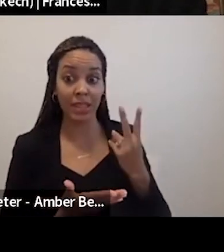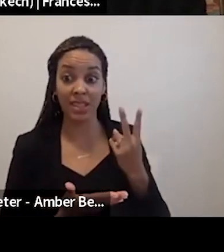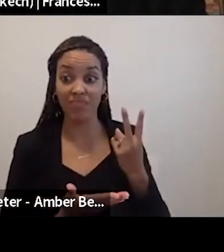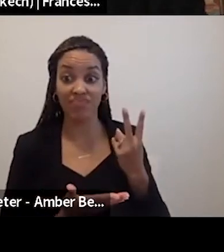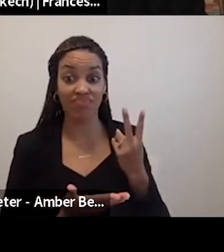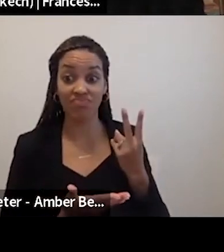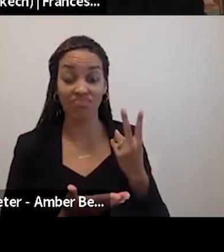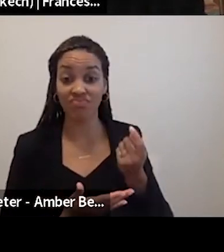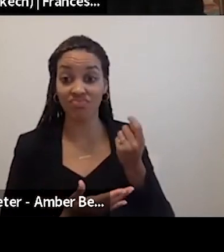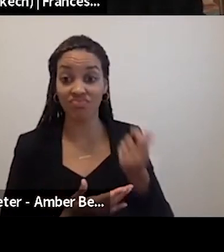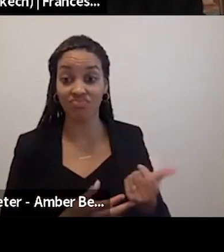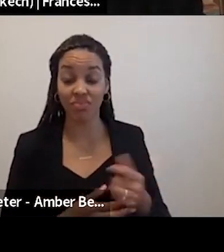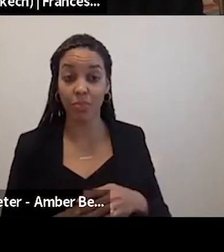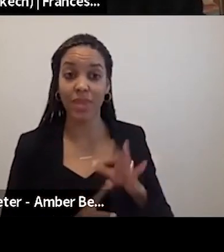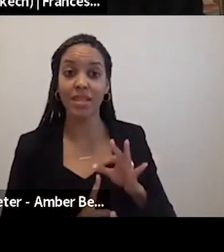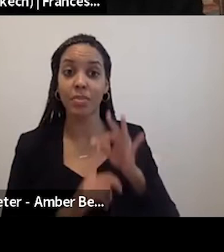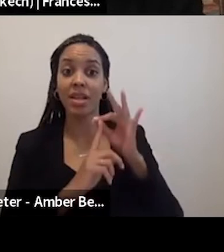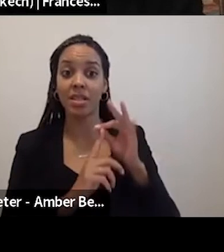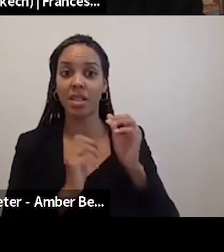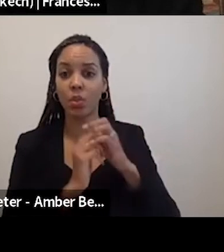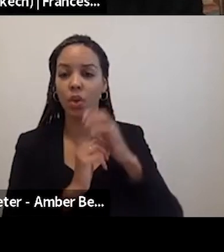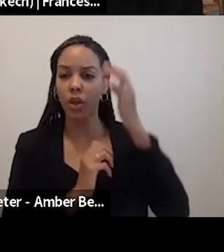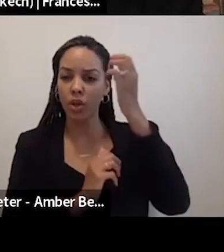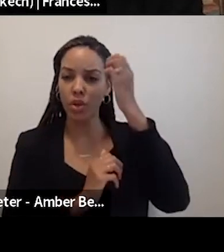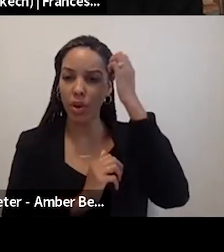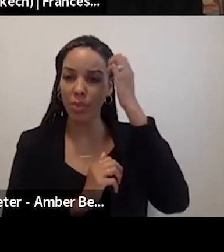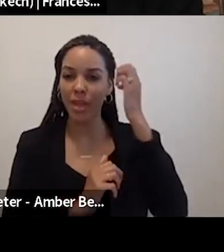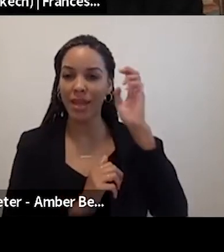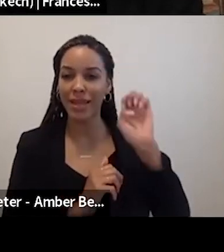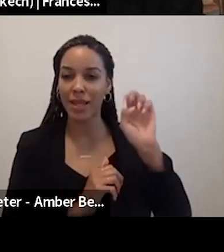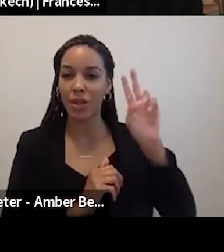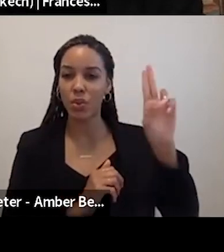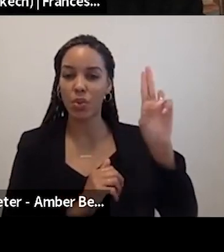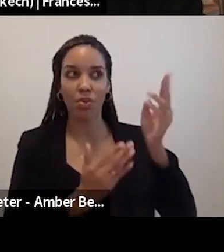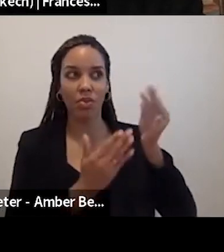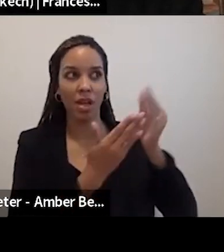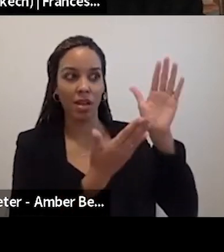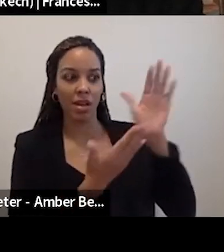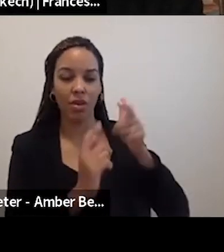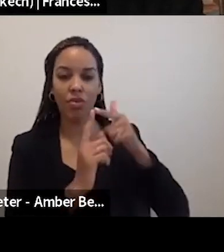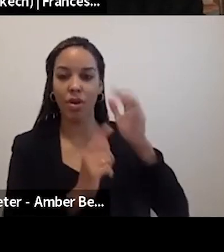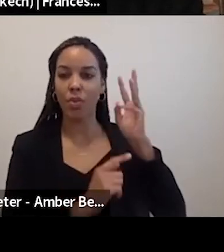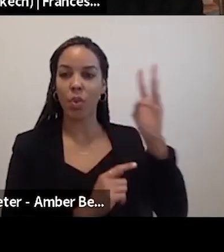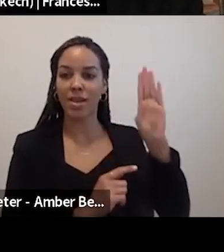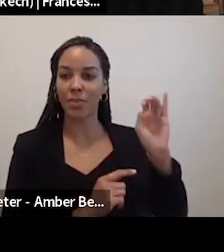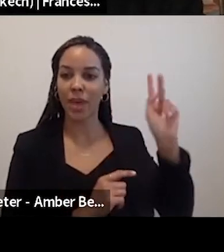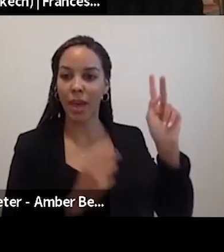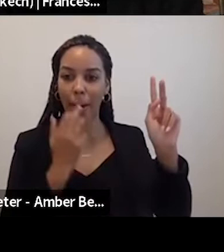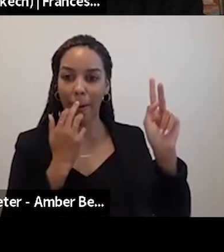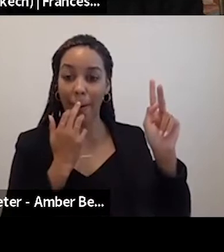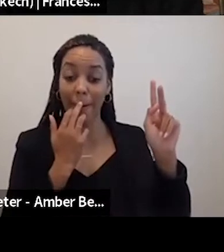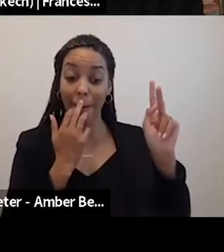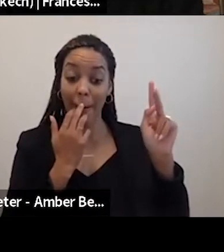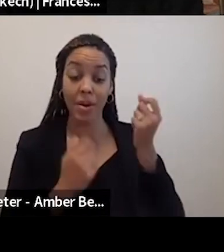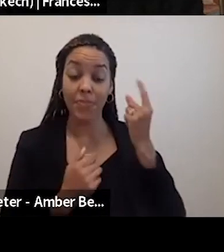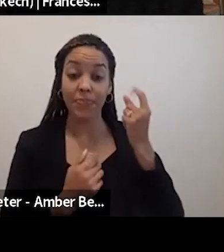given the EU funding which comes into the West Bank. The trusting artists